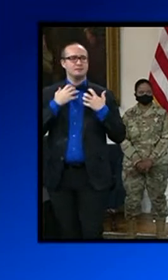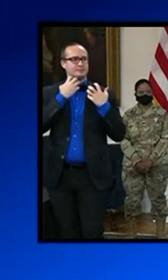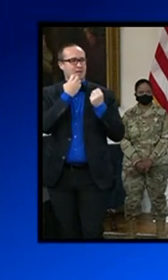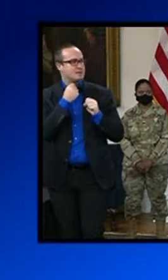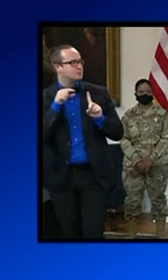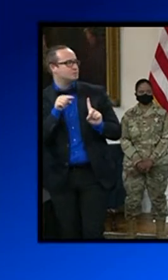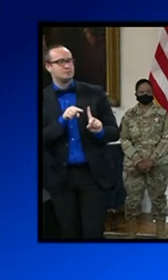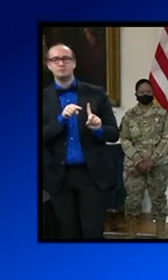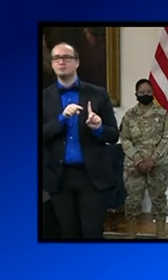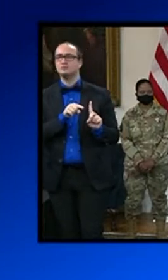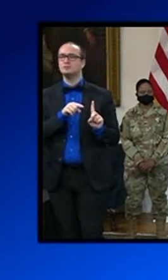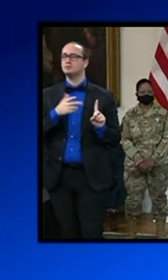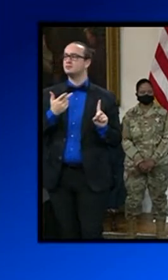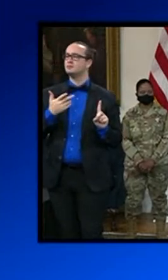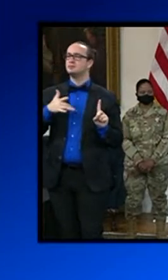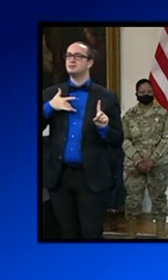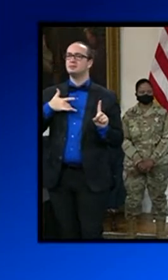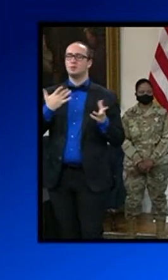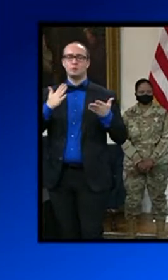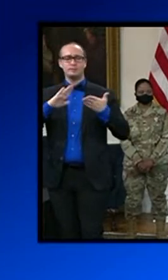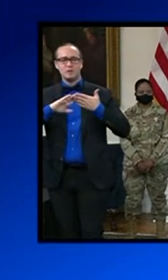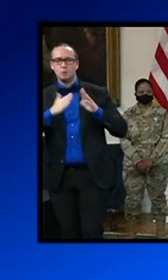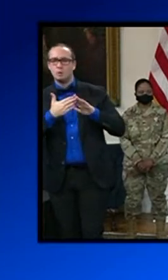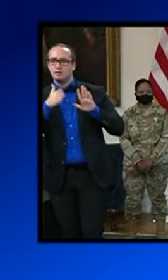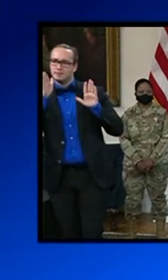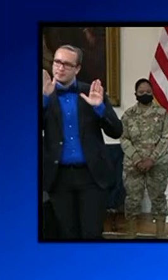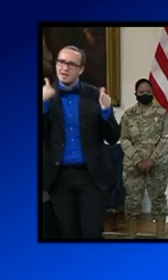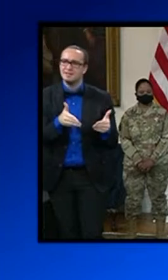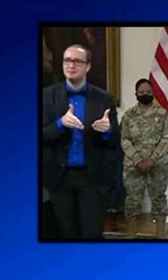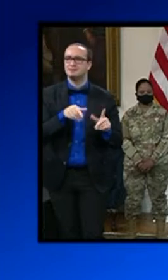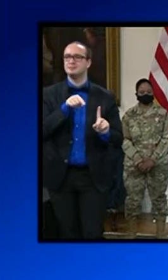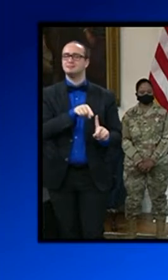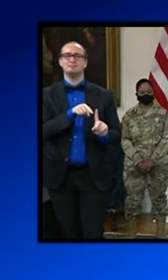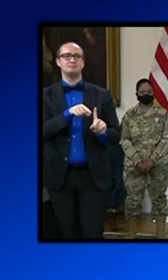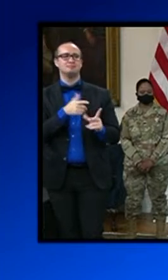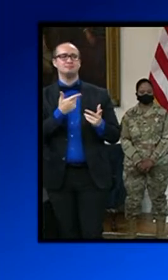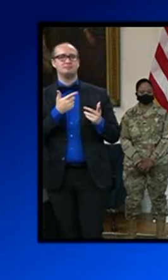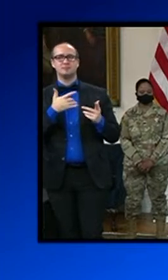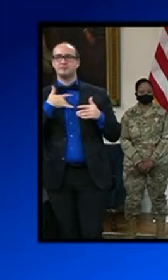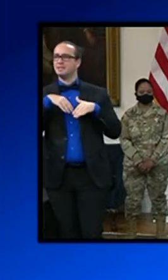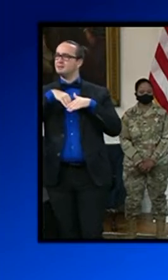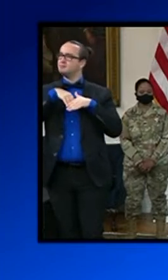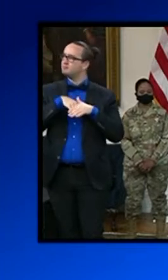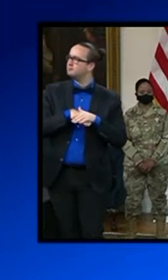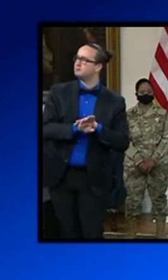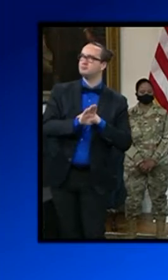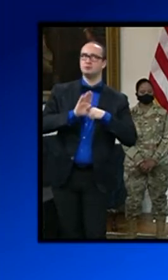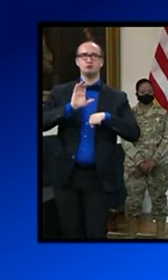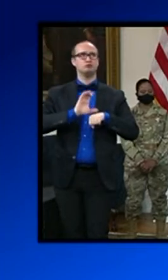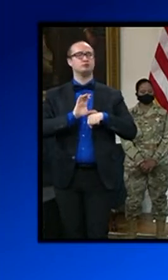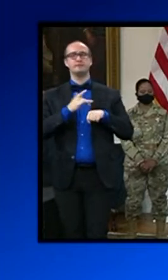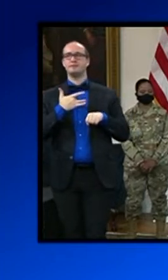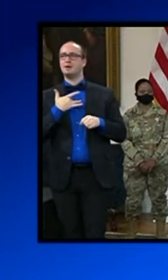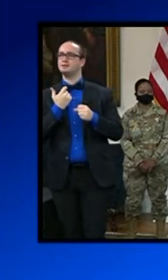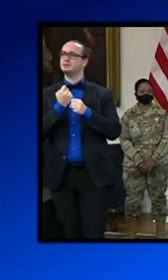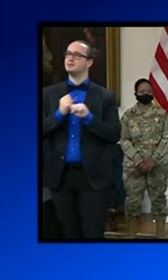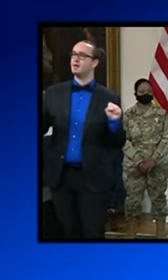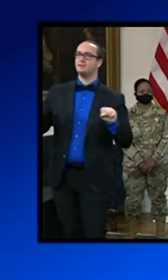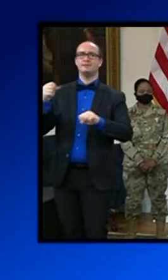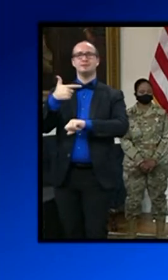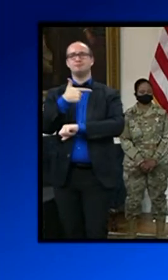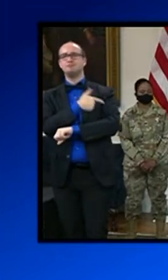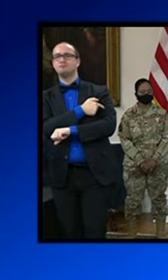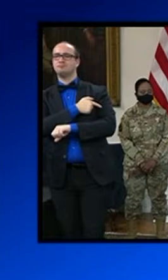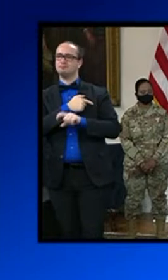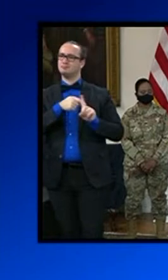models that will build confidence in vaccines and the vaccination process and provide more points